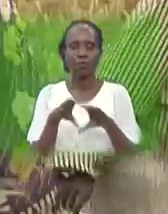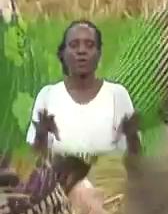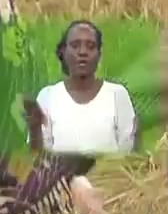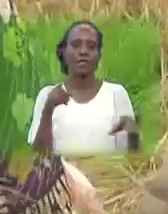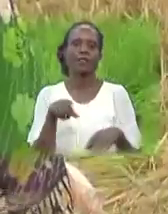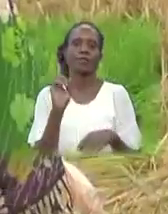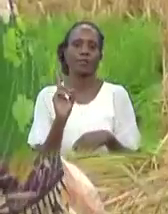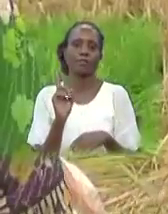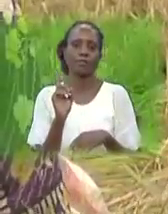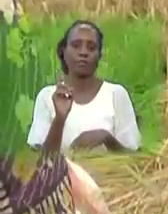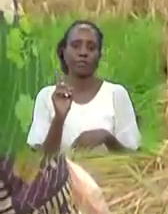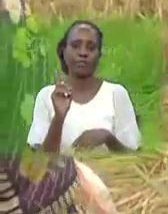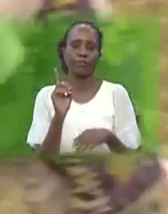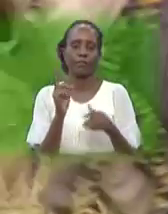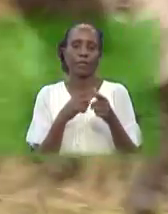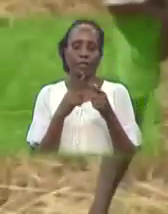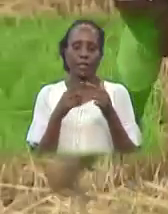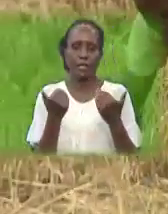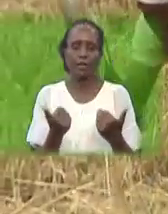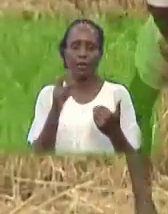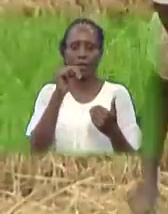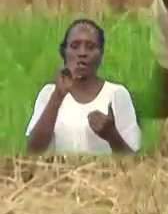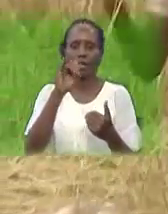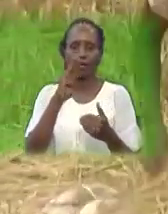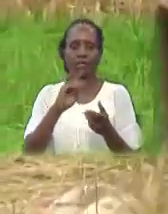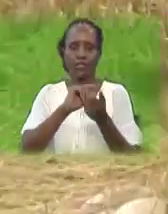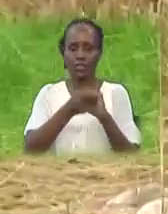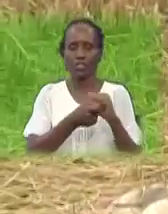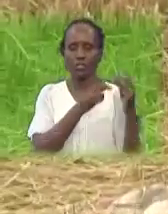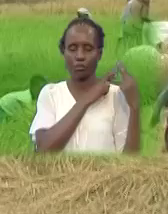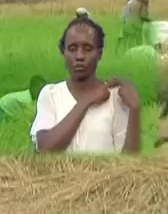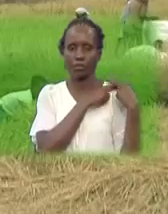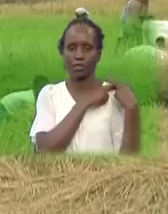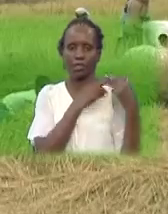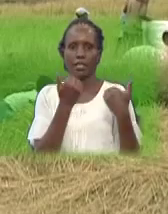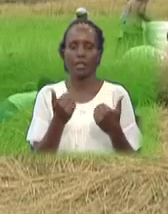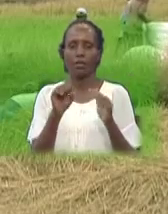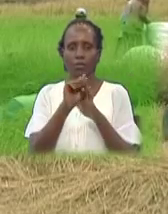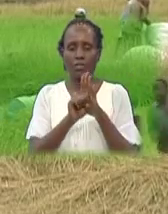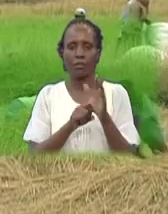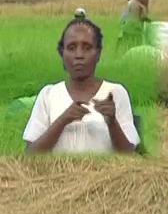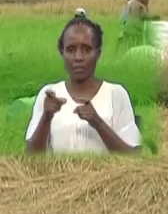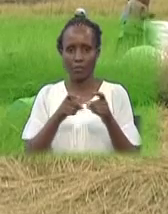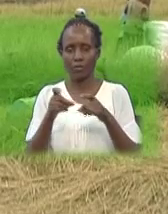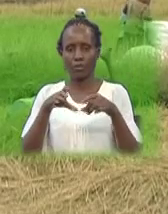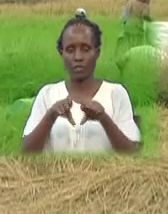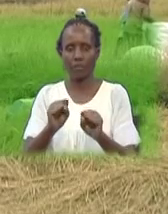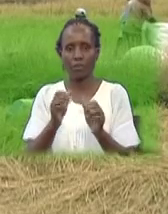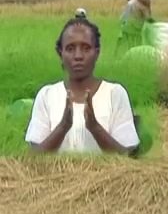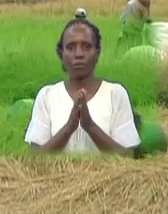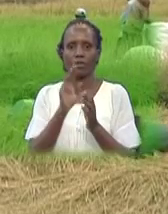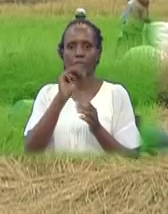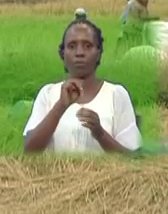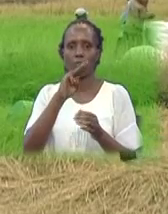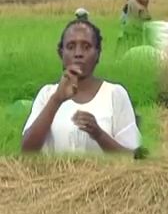Following this sudden change of the role of NIB in the scheme, the scheme management was briefly taken over by Amware